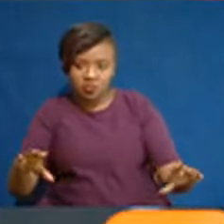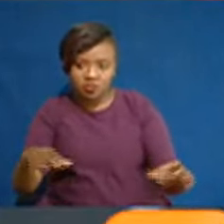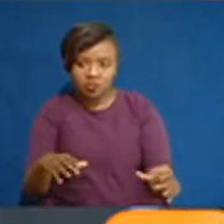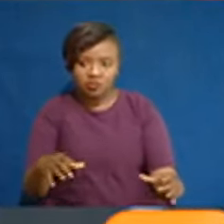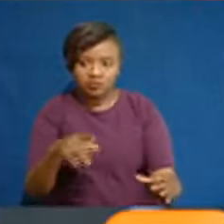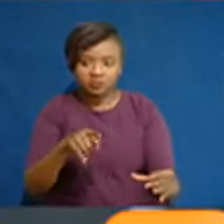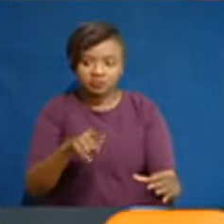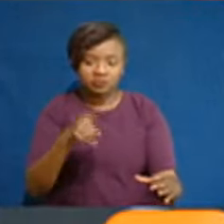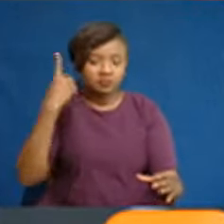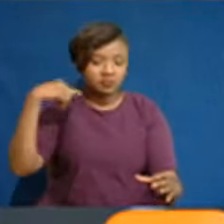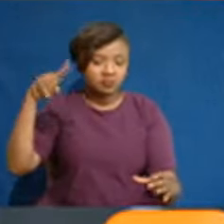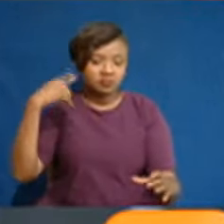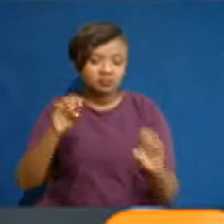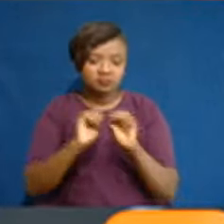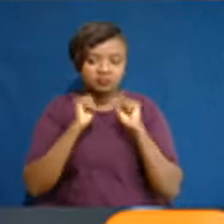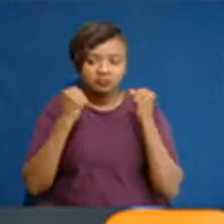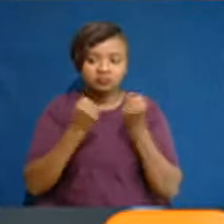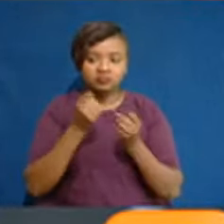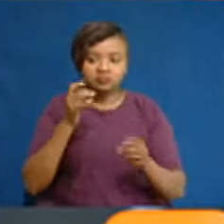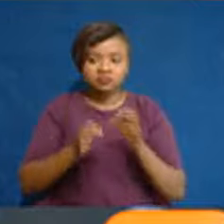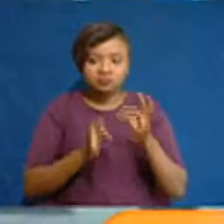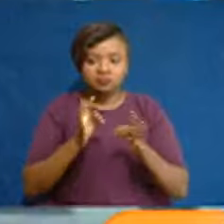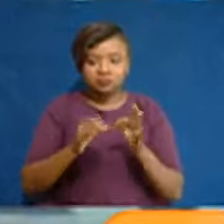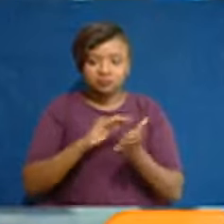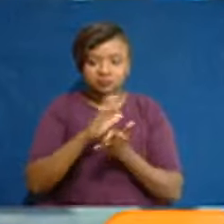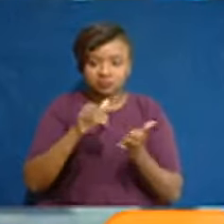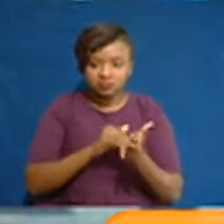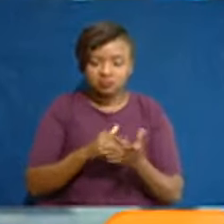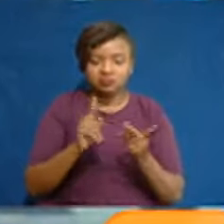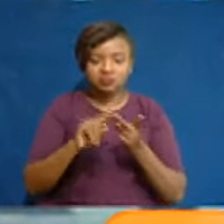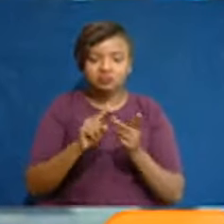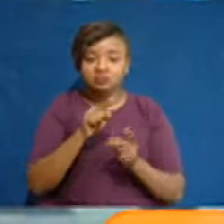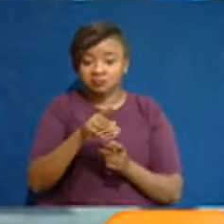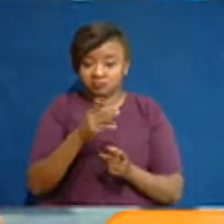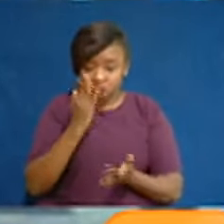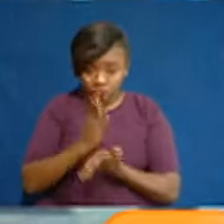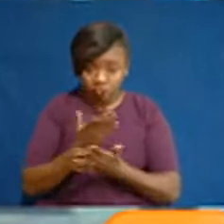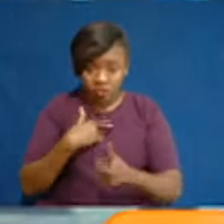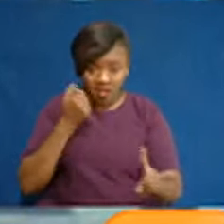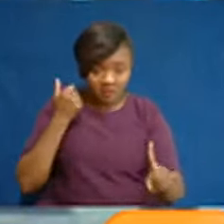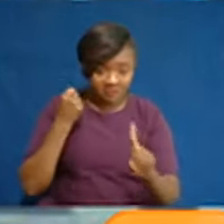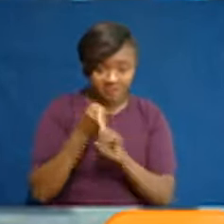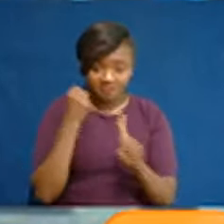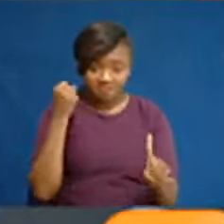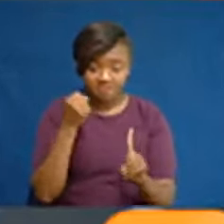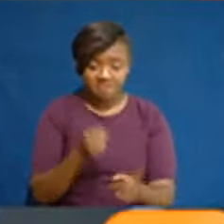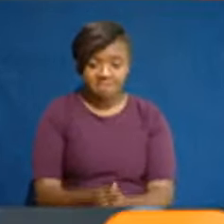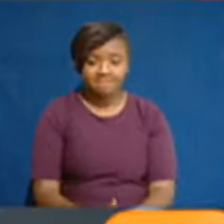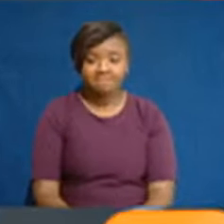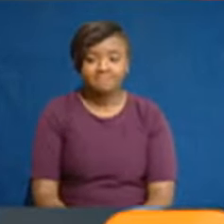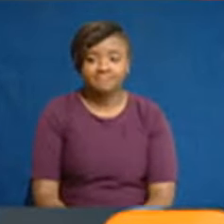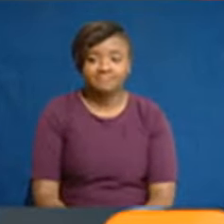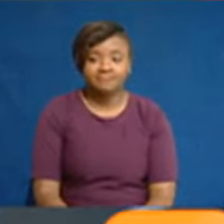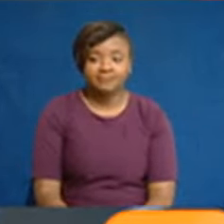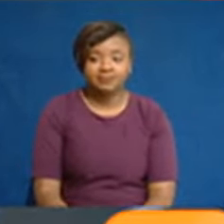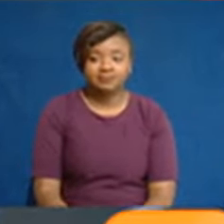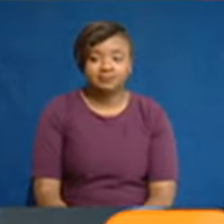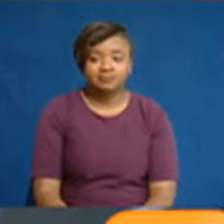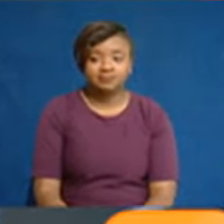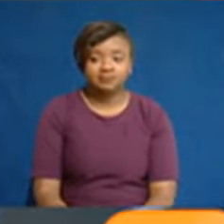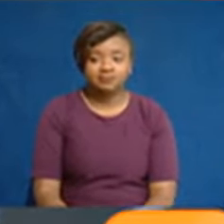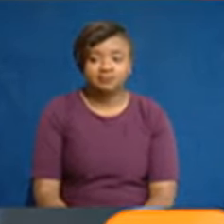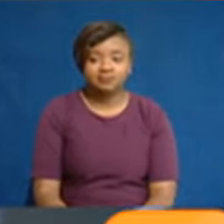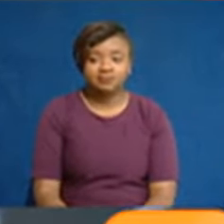suppose Mathare Social Justice Center is one, are viewed more revolutionarily. I think the key thing is